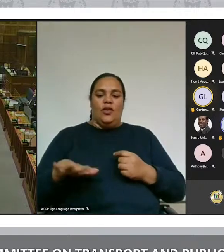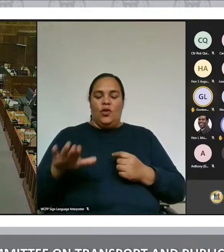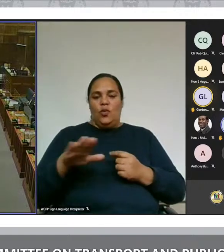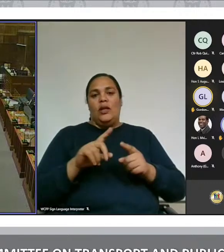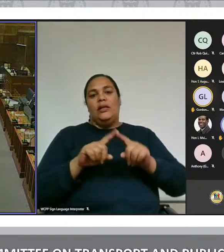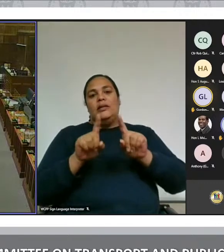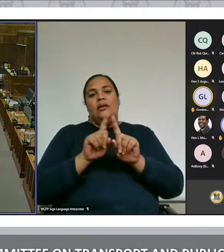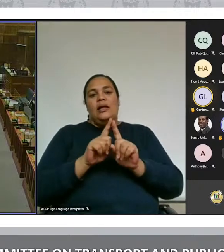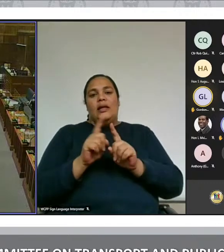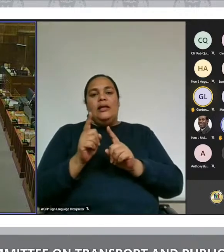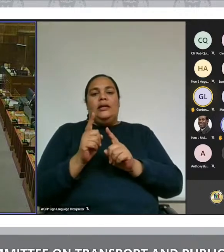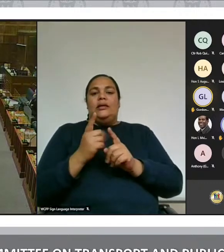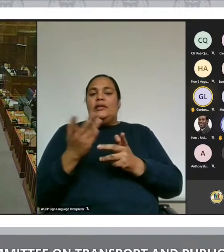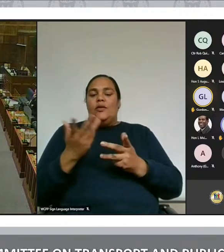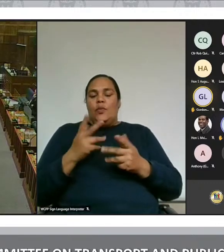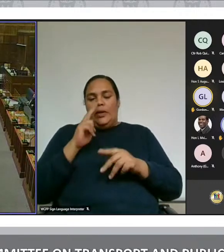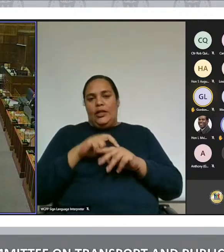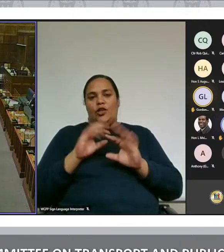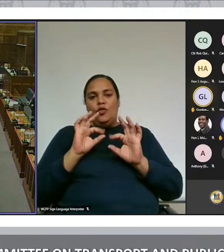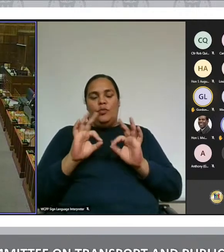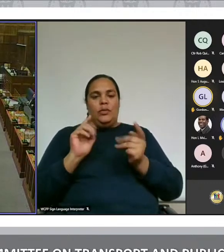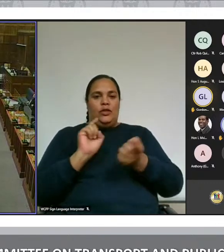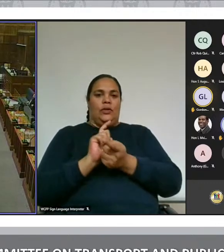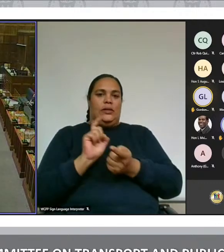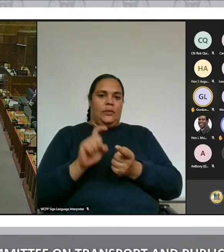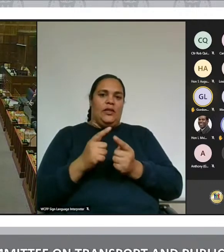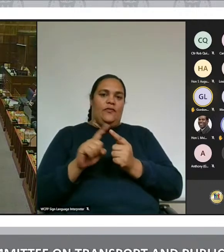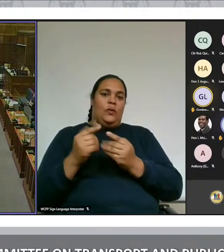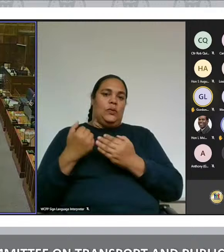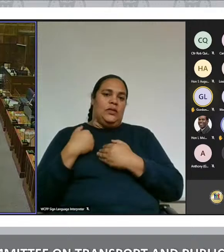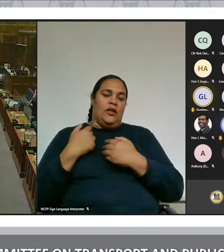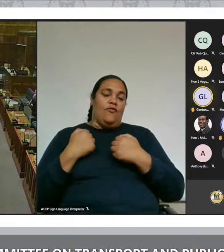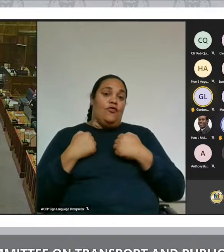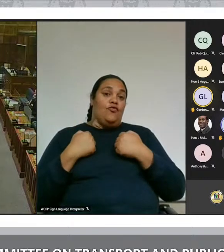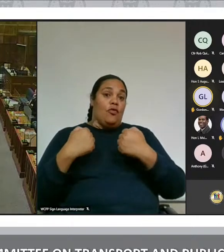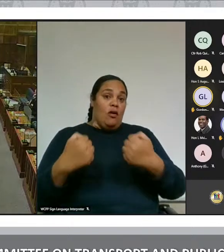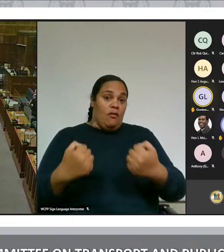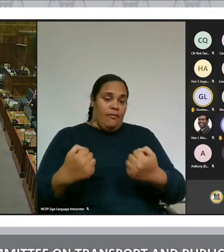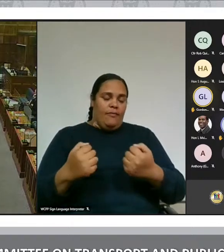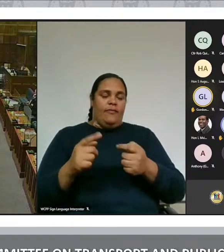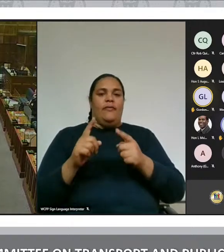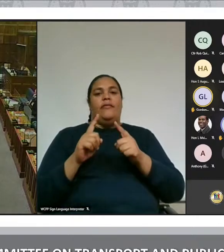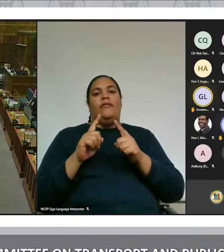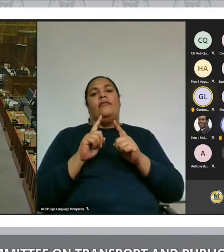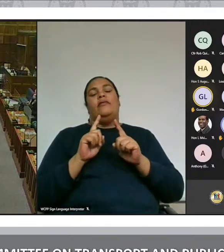And somewhere it needs to be properly addressed for safe riding,